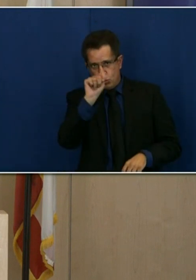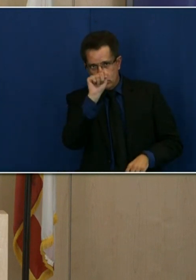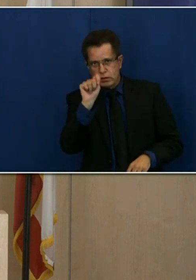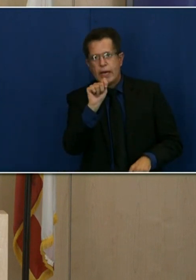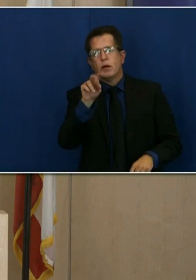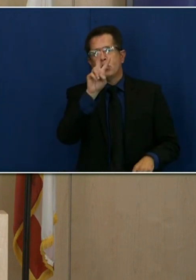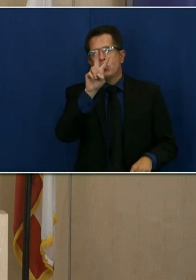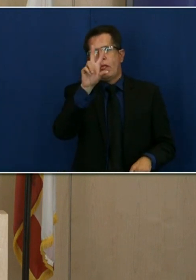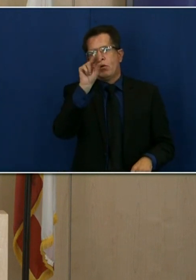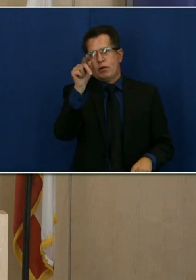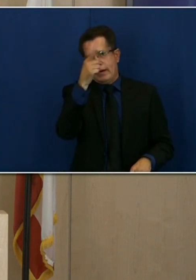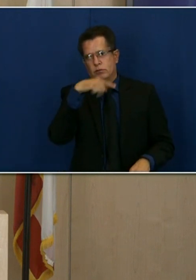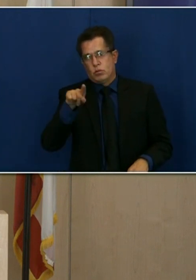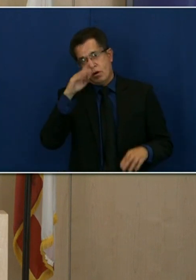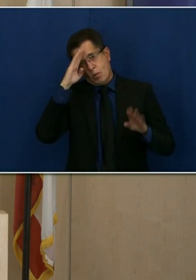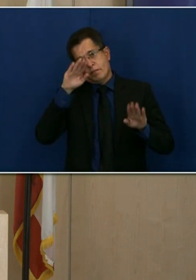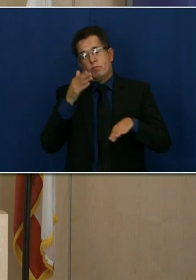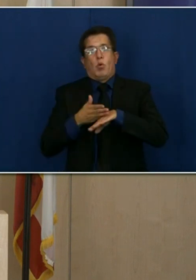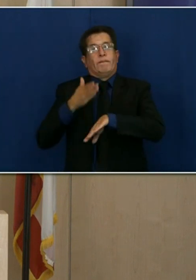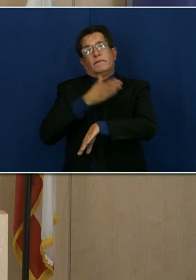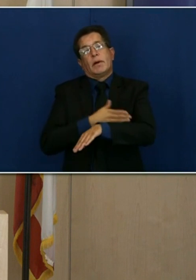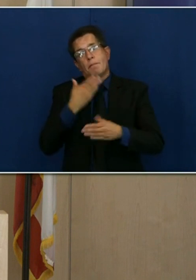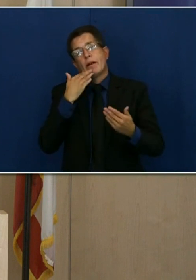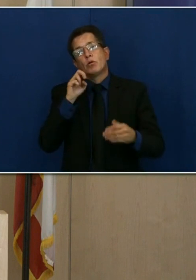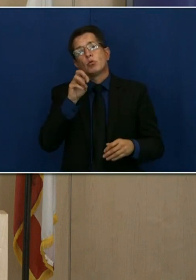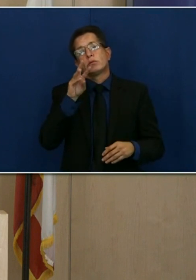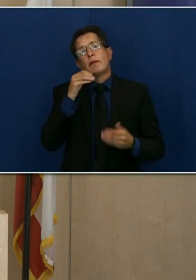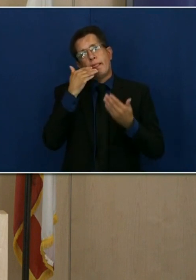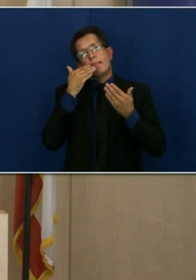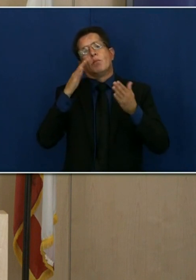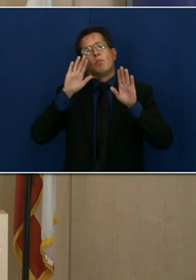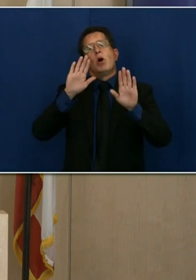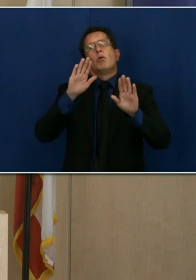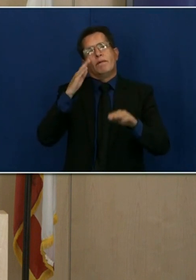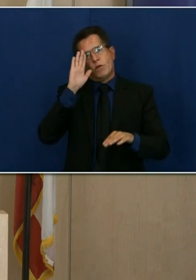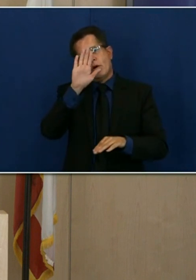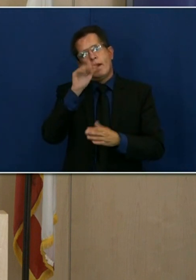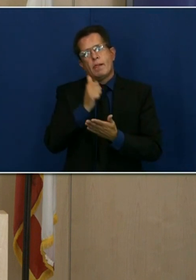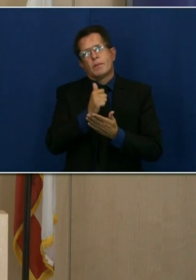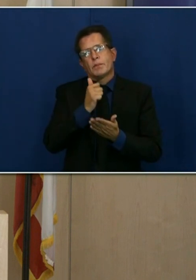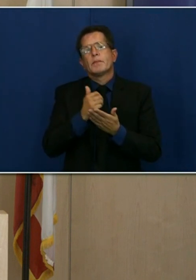Tuesday, hopefully with some better news. Thank you very much for your participation.